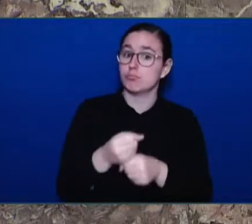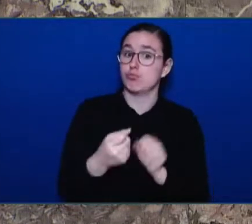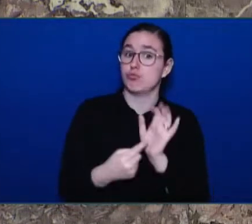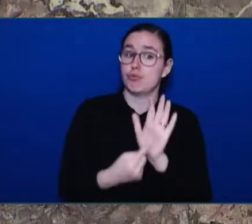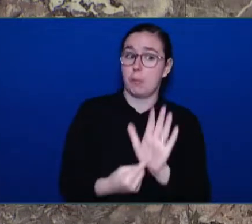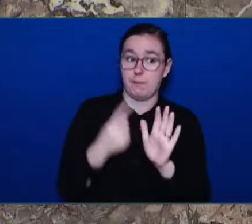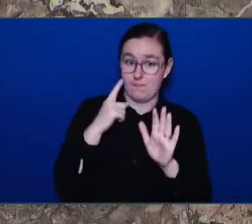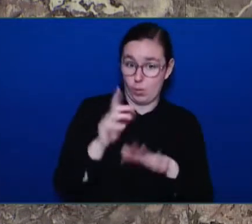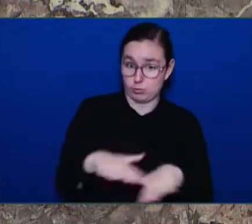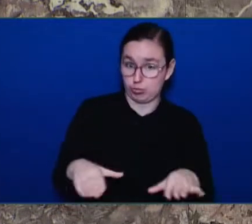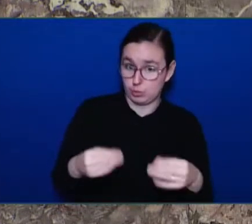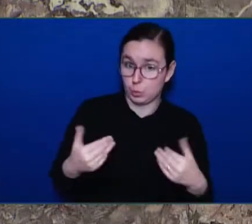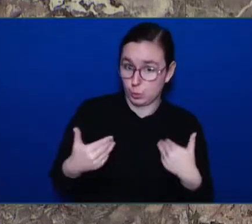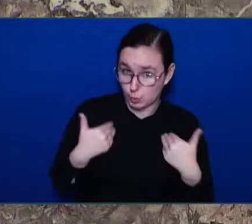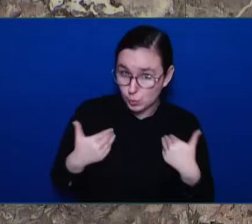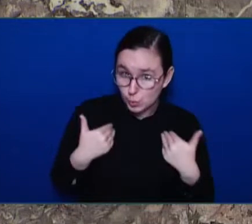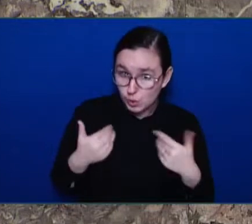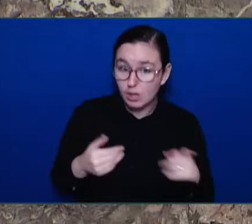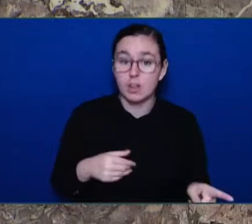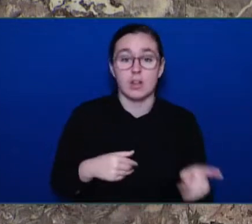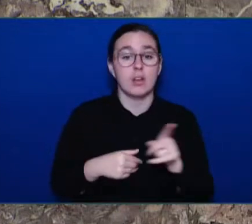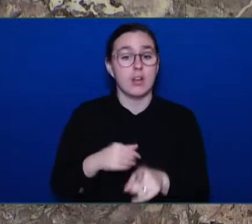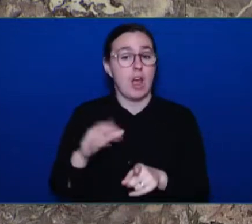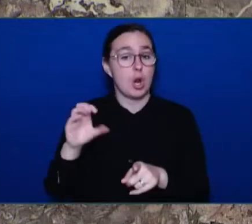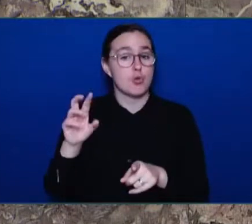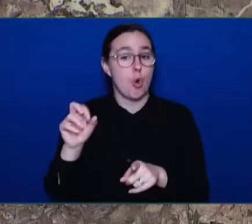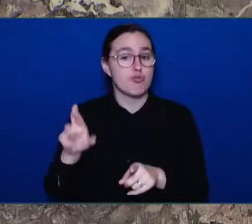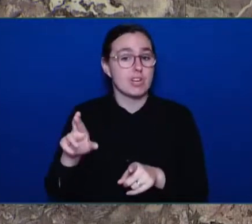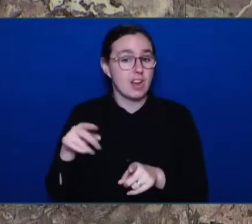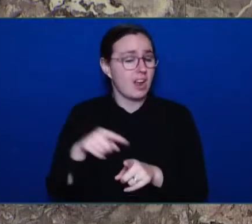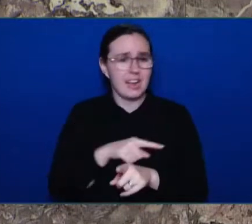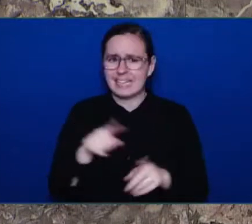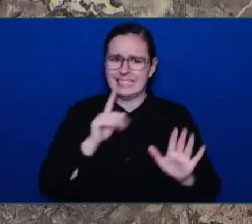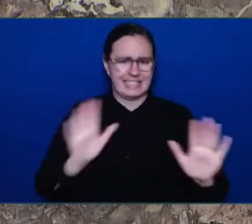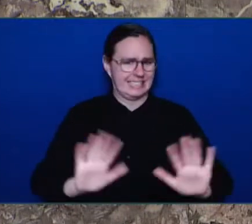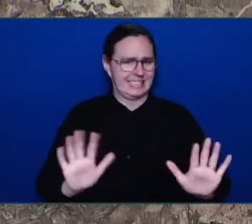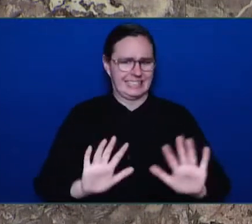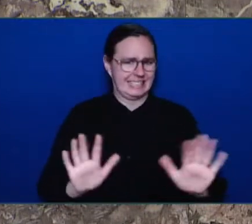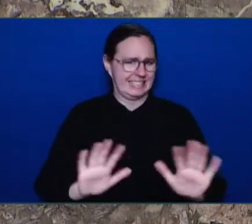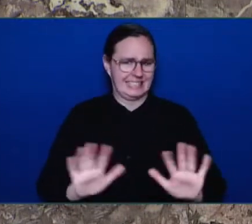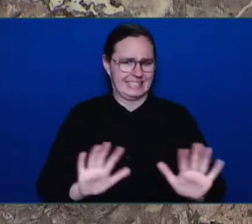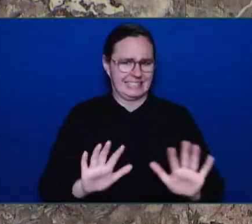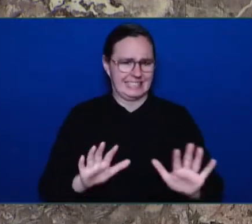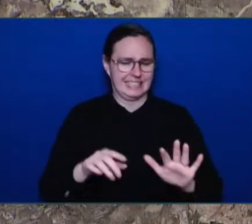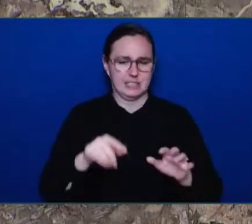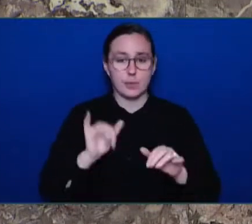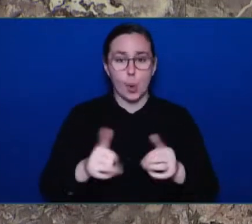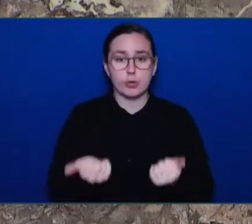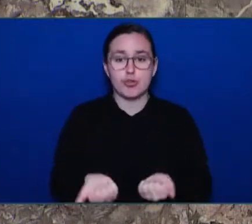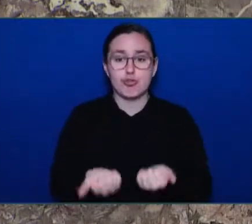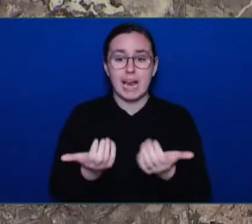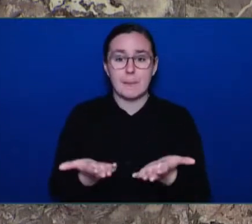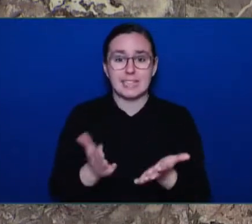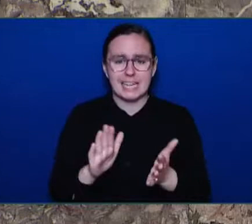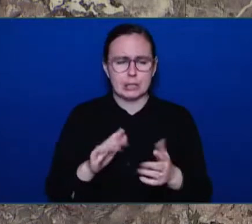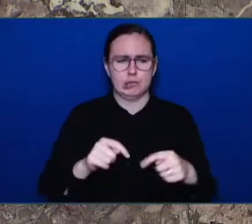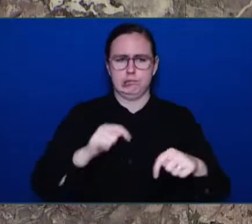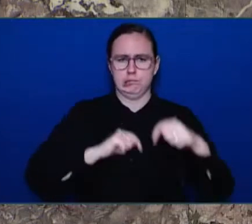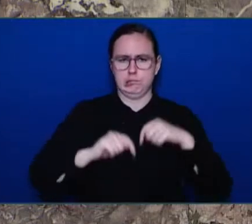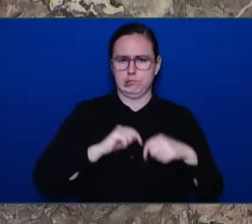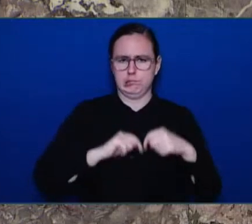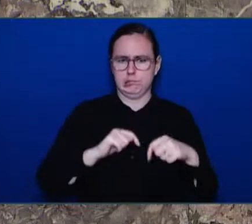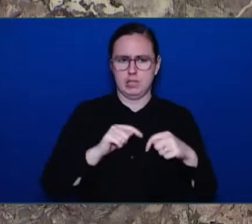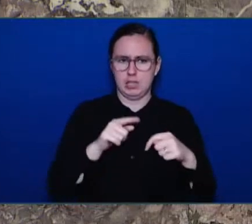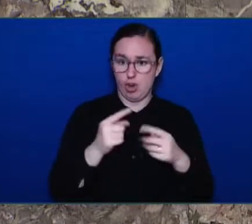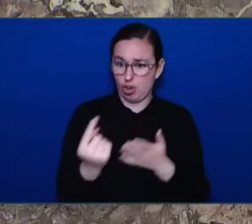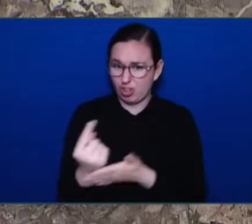announcement that I made last year, that we would not proceed with Bill 22, but we would instead co-develop with First Nations leadership a way